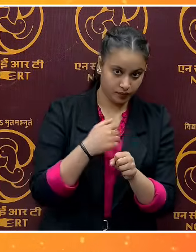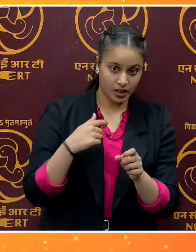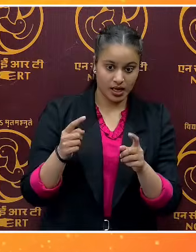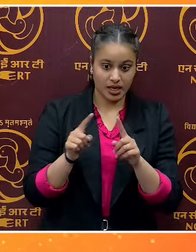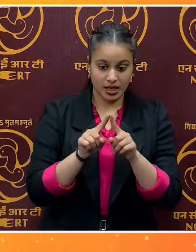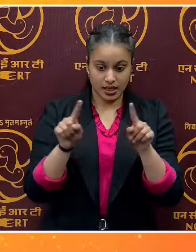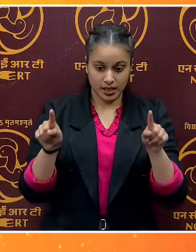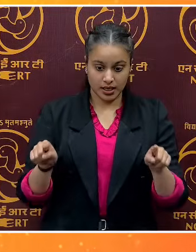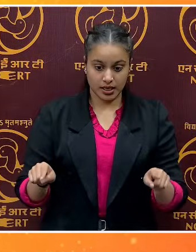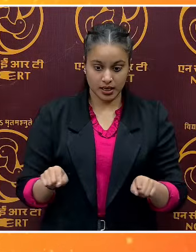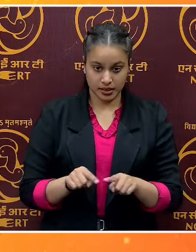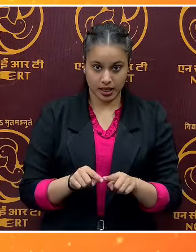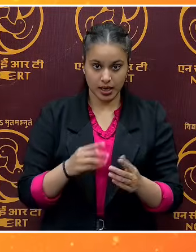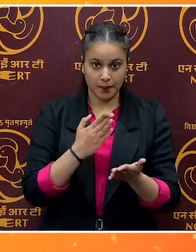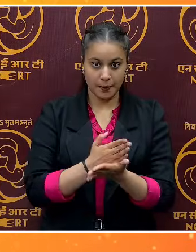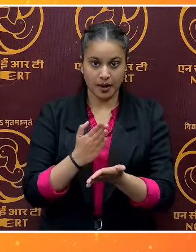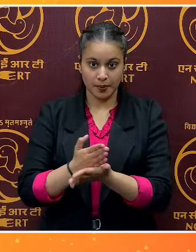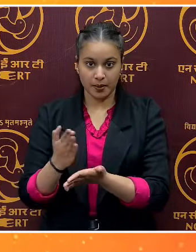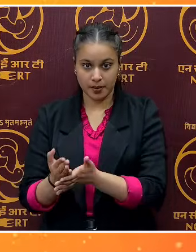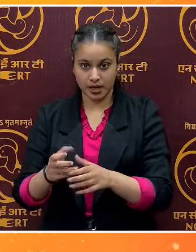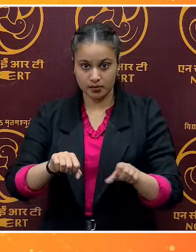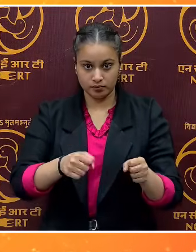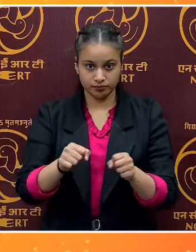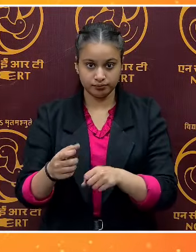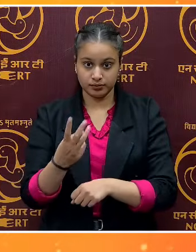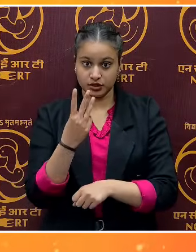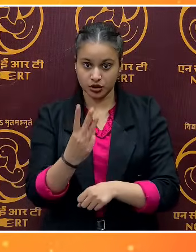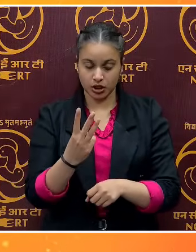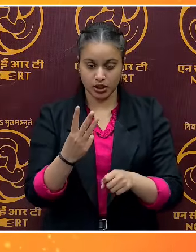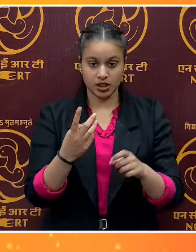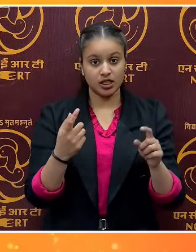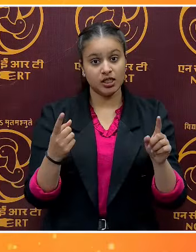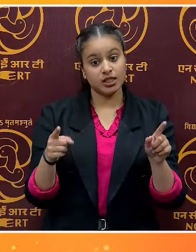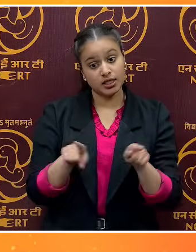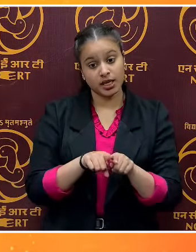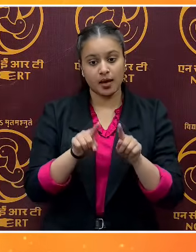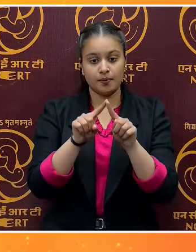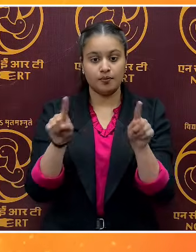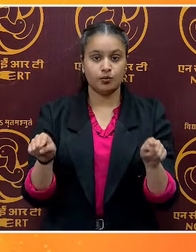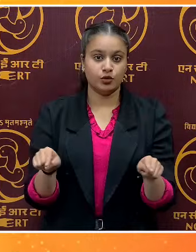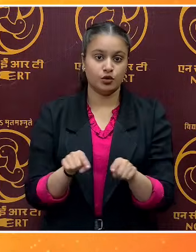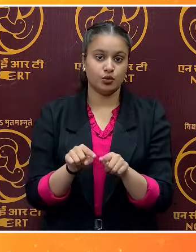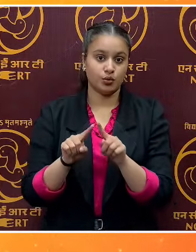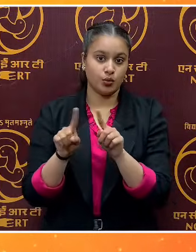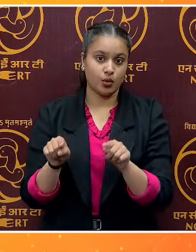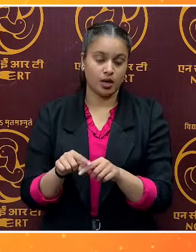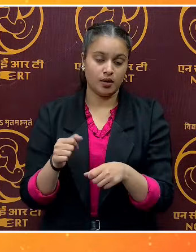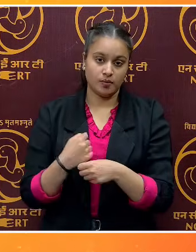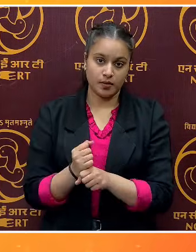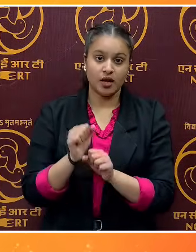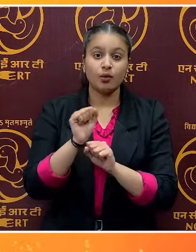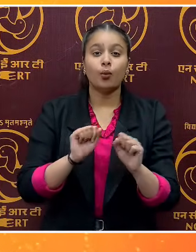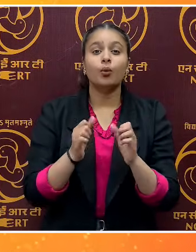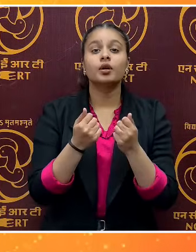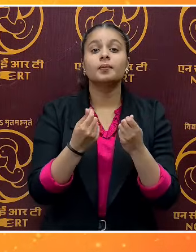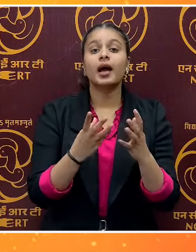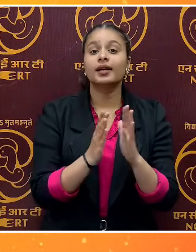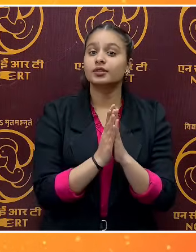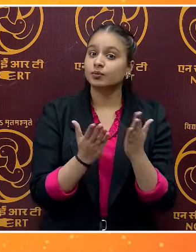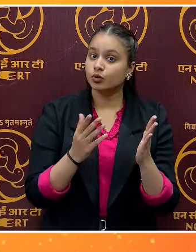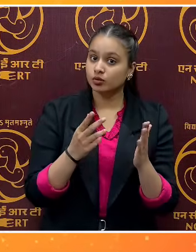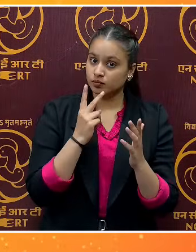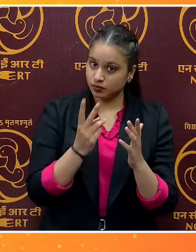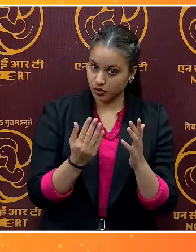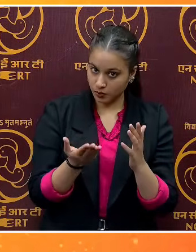3 identical squares as shown in the figure. Okay, you can find this figure in your Ganit Prakash children. We have here